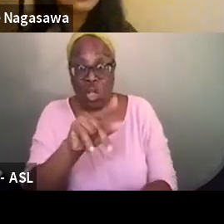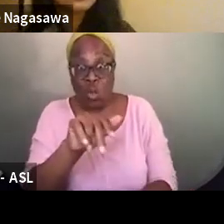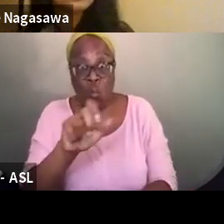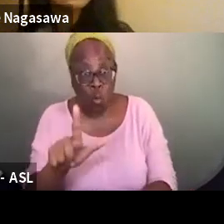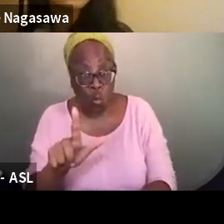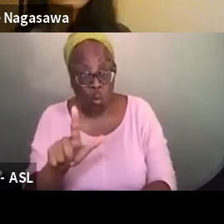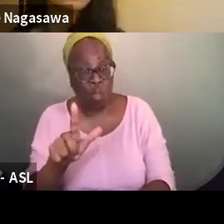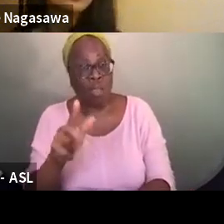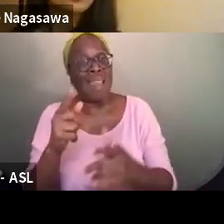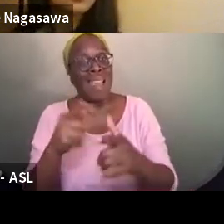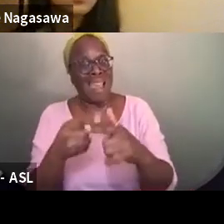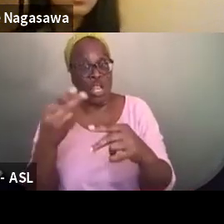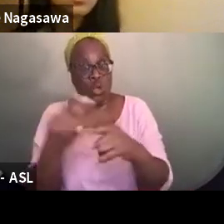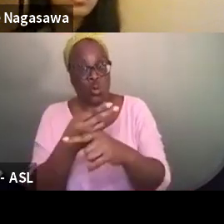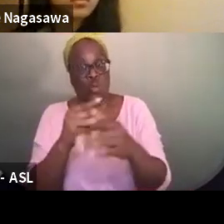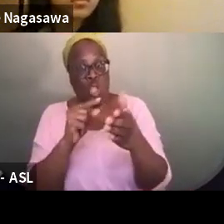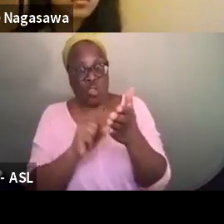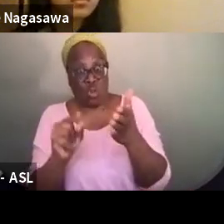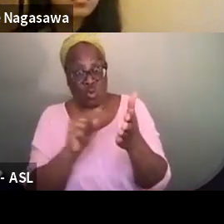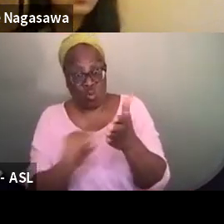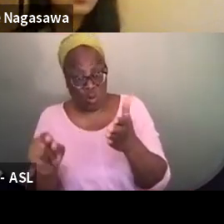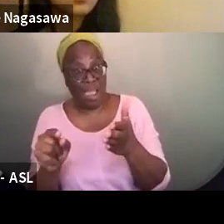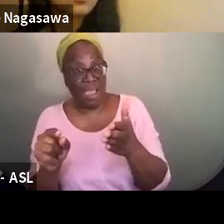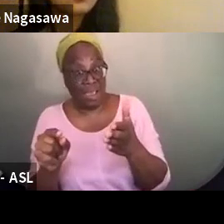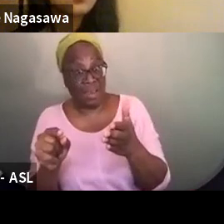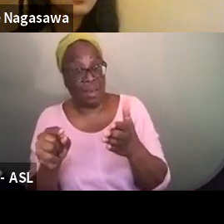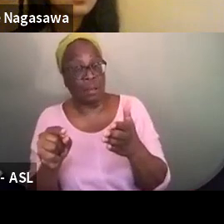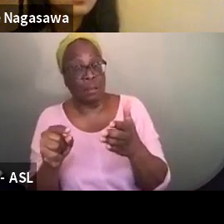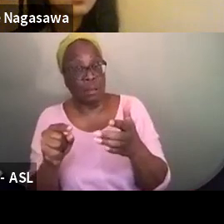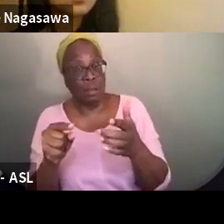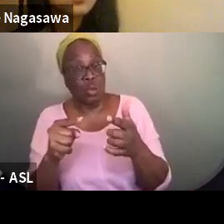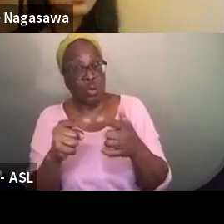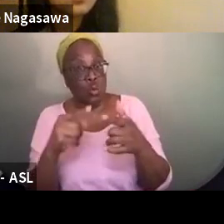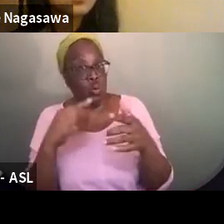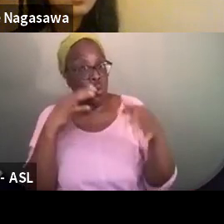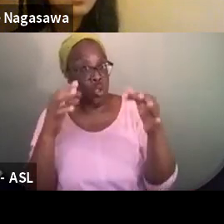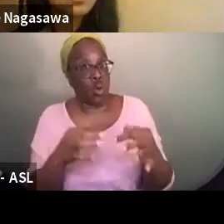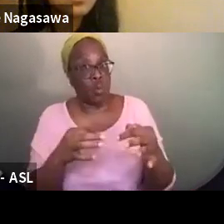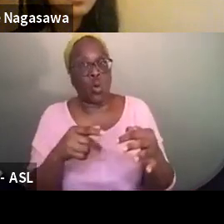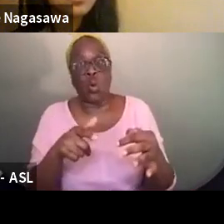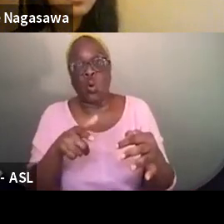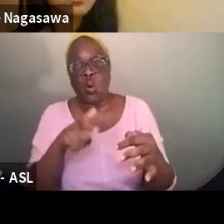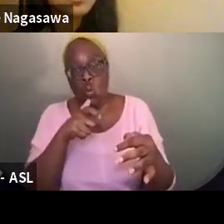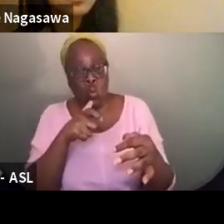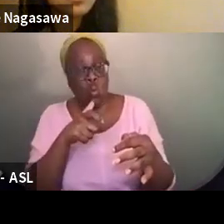the mechanism for seat distribution? Yes, that the